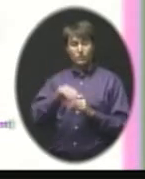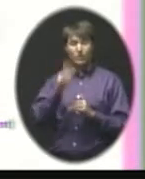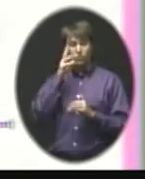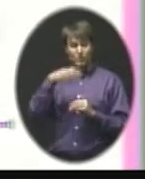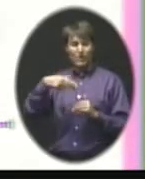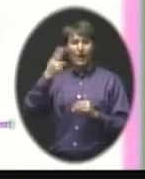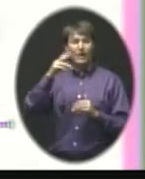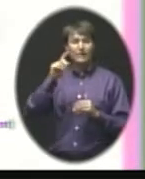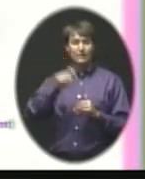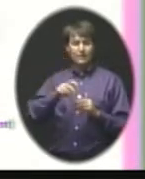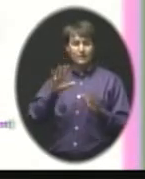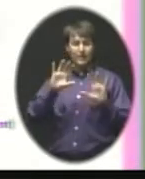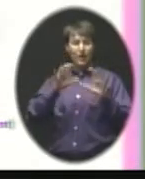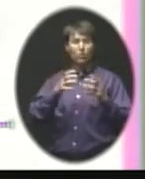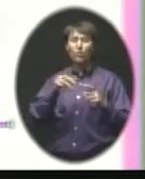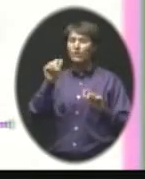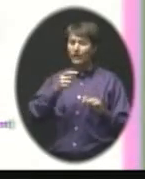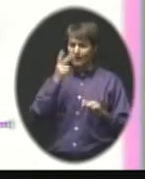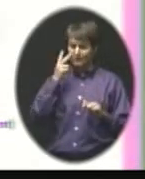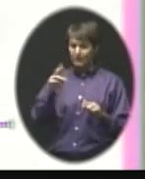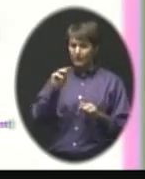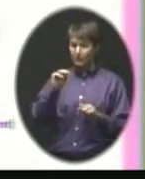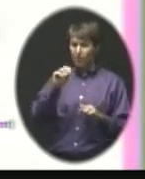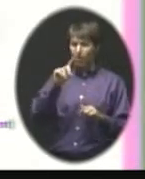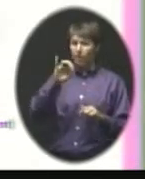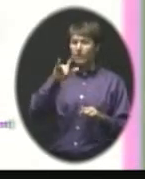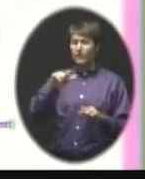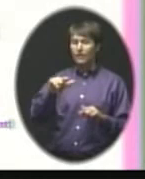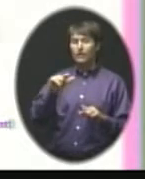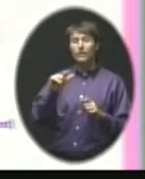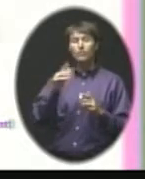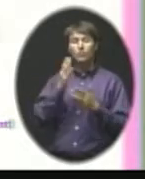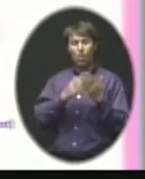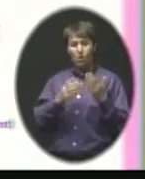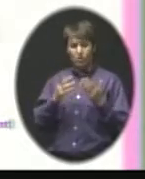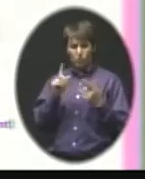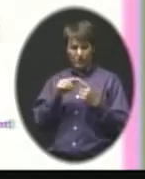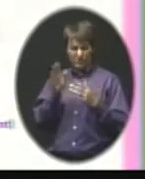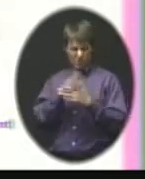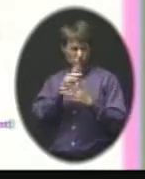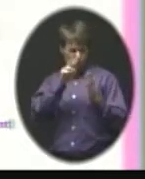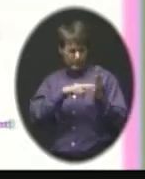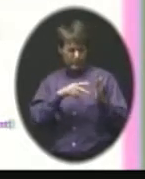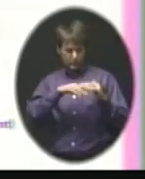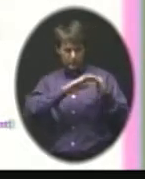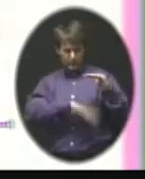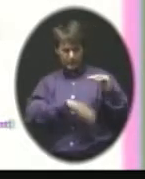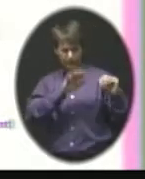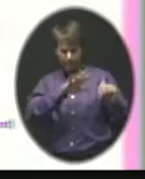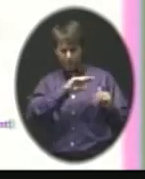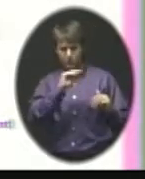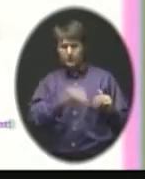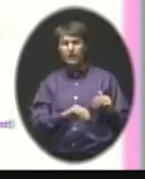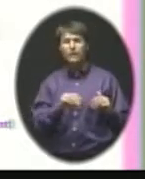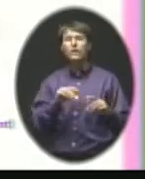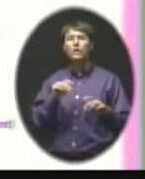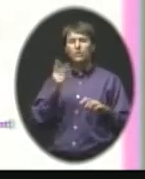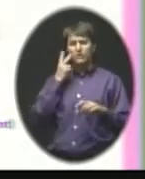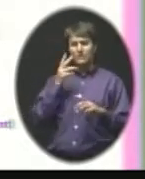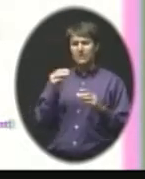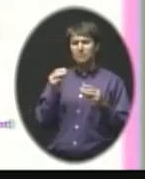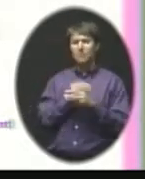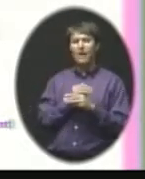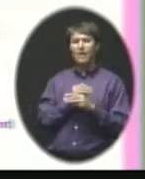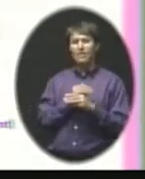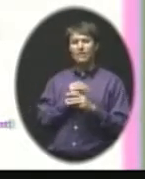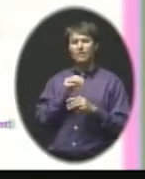high need category. You can see the modeling end. When I shared reading, it was less than 5%. You can see in math, it's